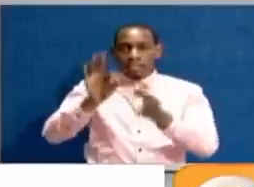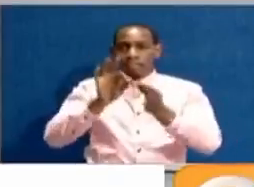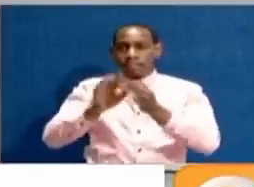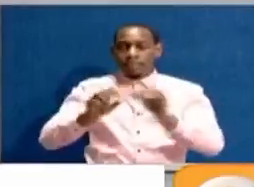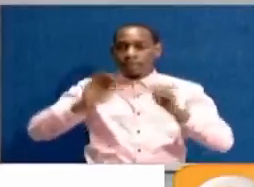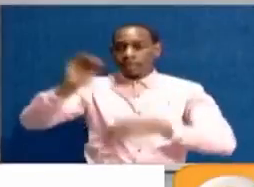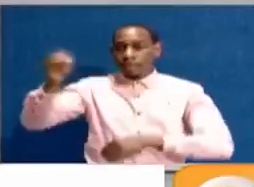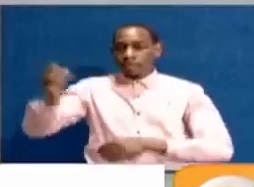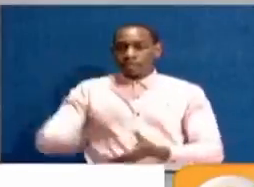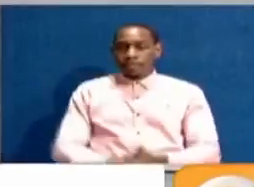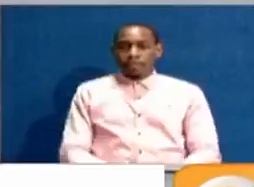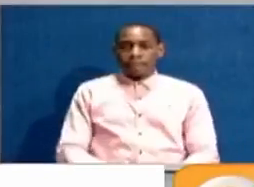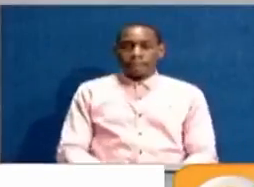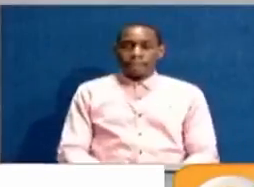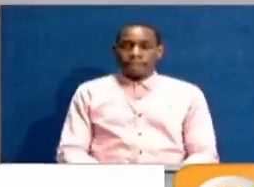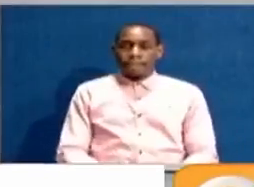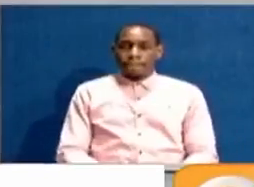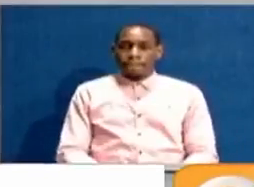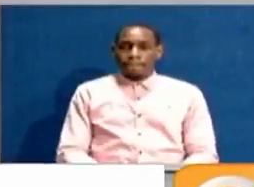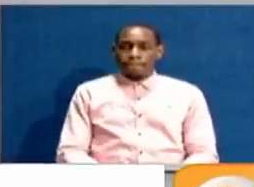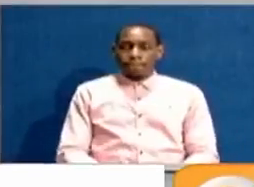is Elphas Lagat with that report.